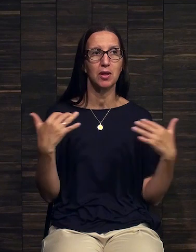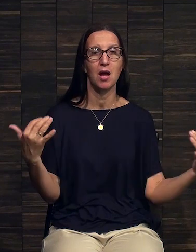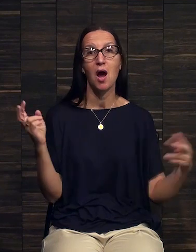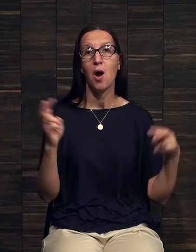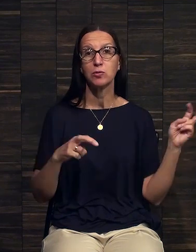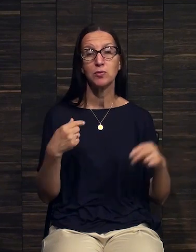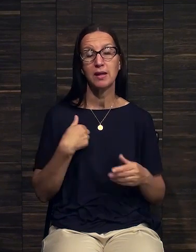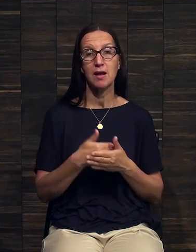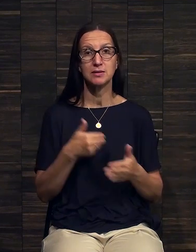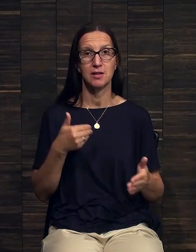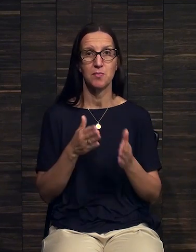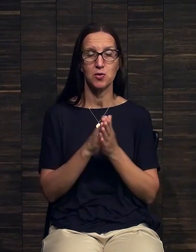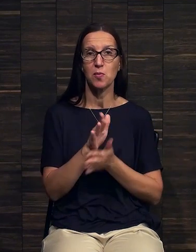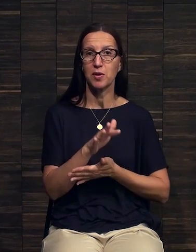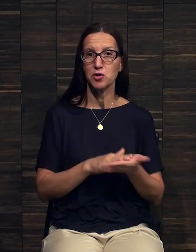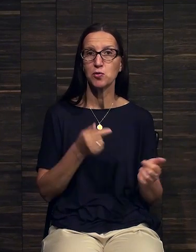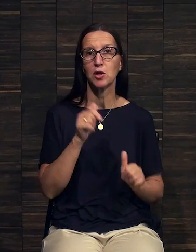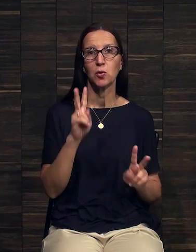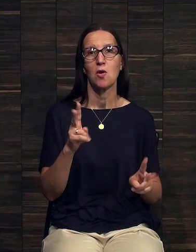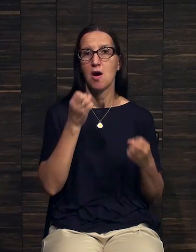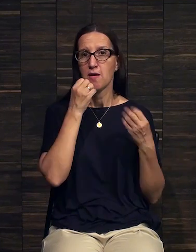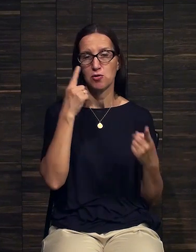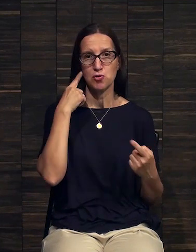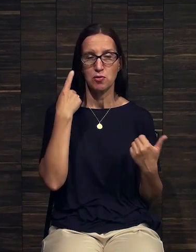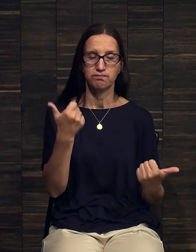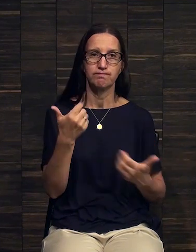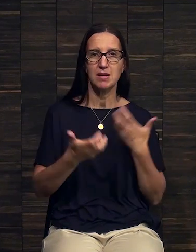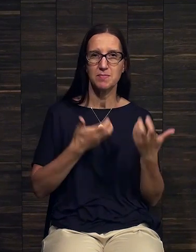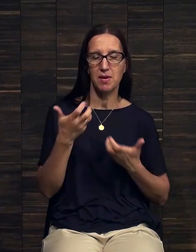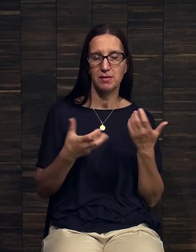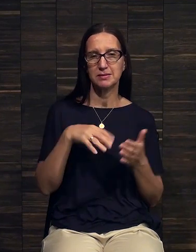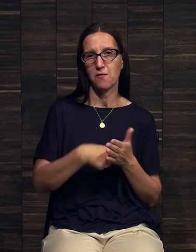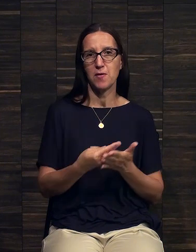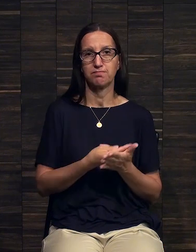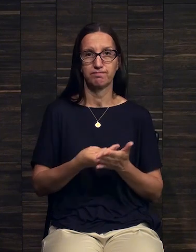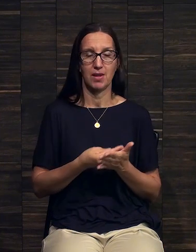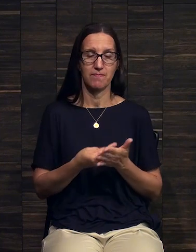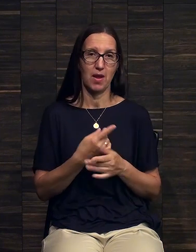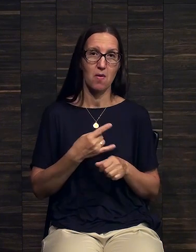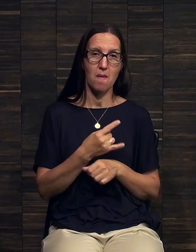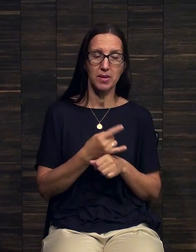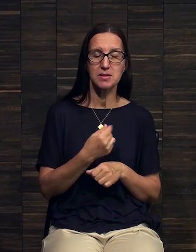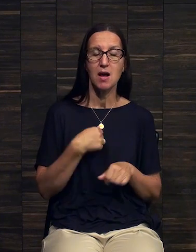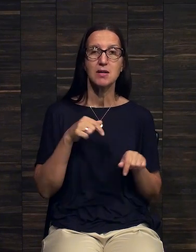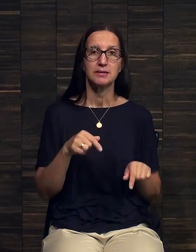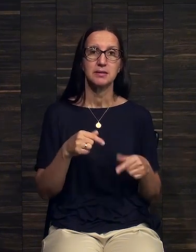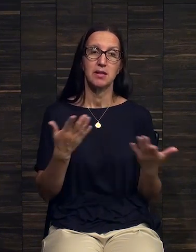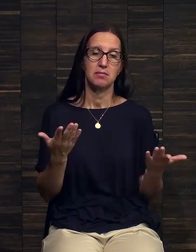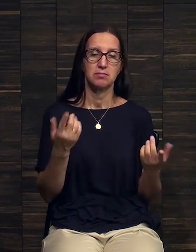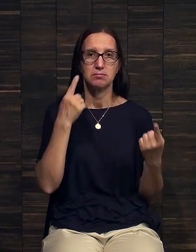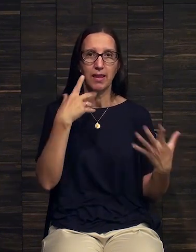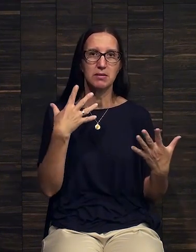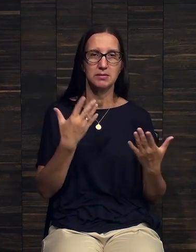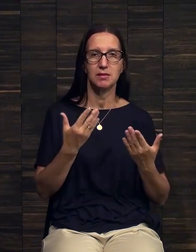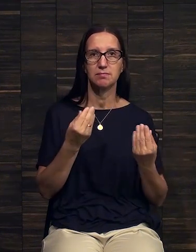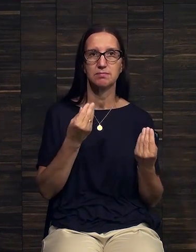kind of the audience we have tonight, so I want to apologize for the ones who really on top